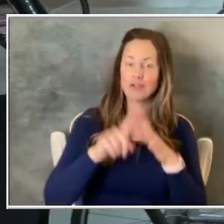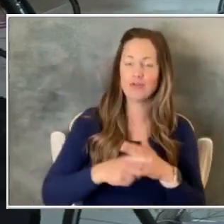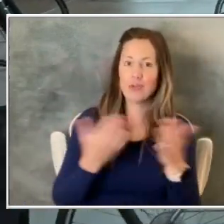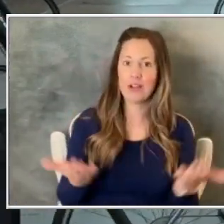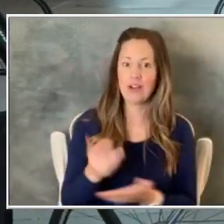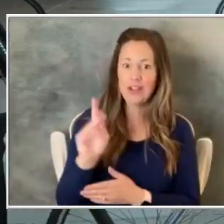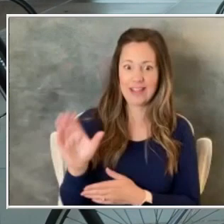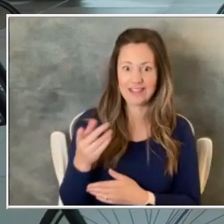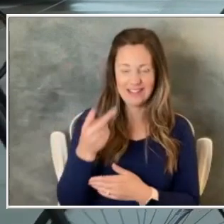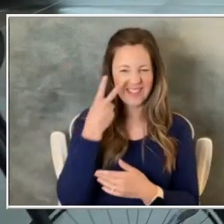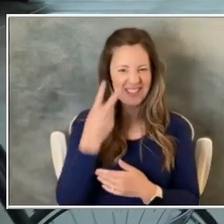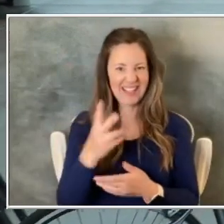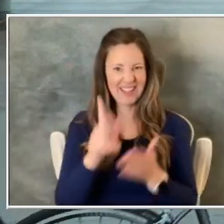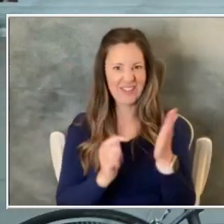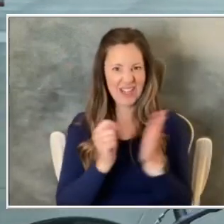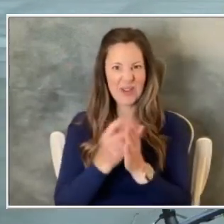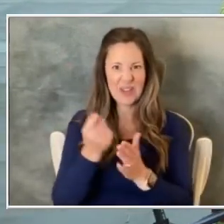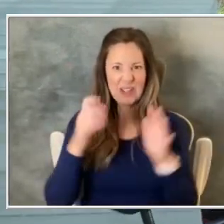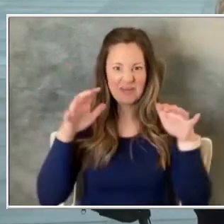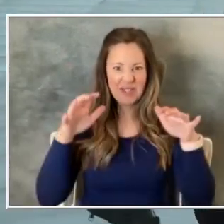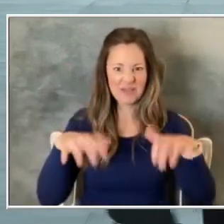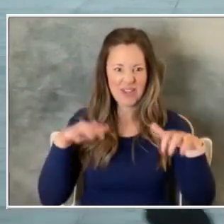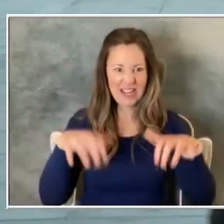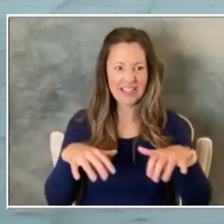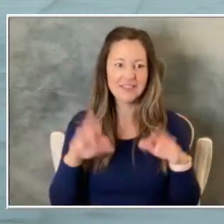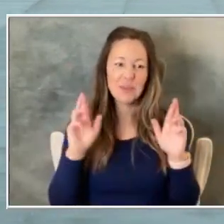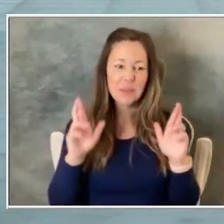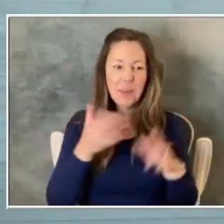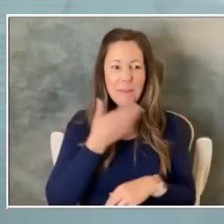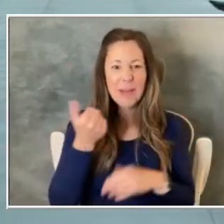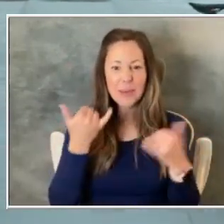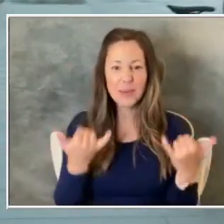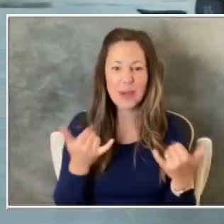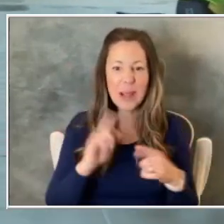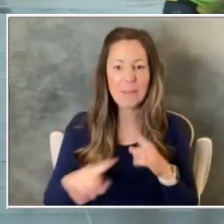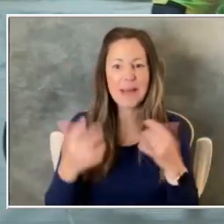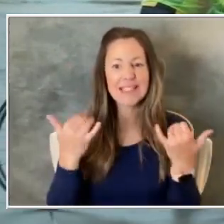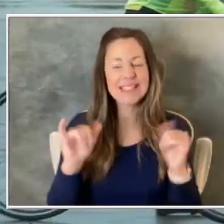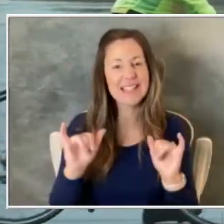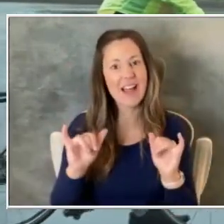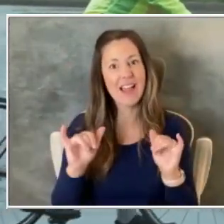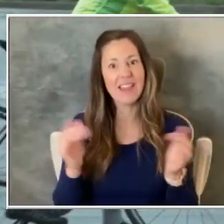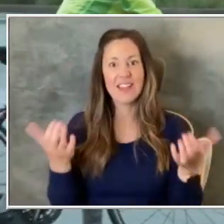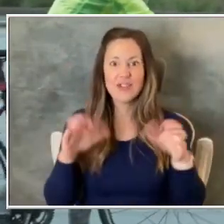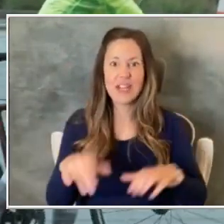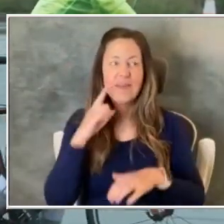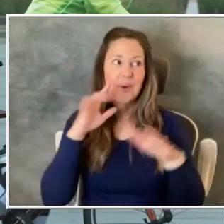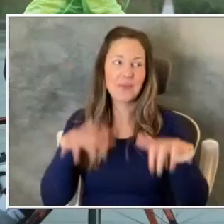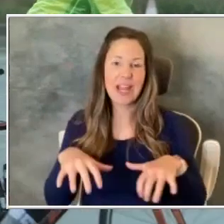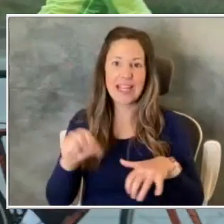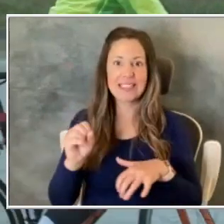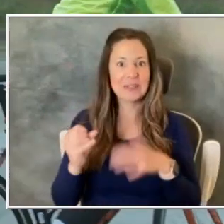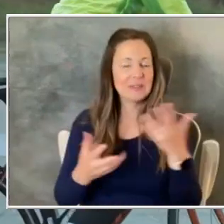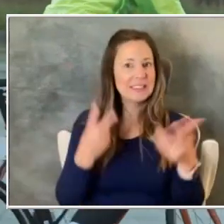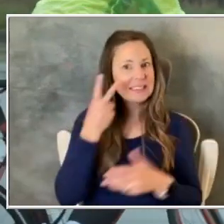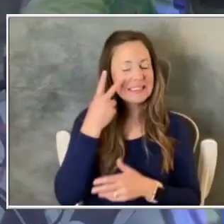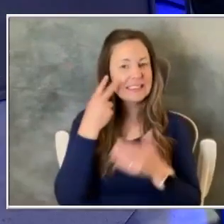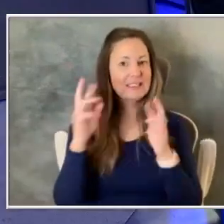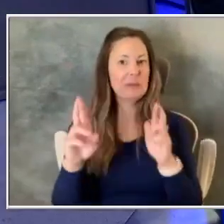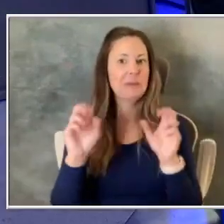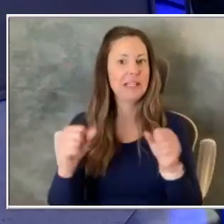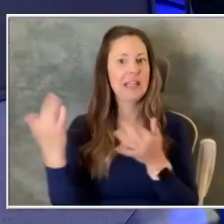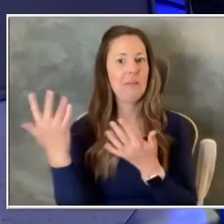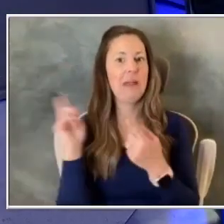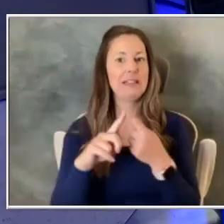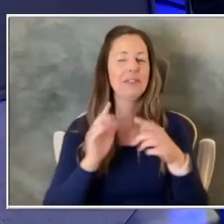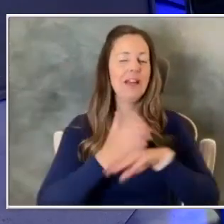little bit rainy then. Hopefully it gets better today, but there is still a slight chance of rain, so hopefully it can hold off till after that